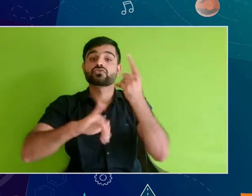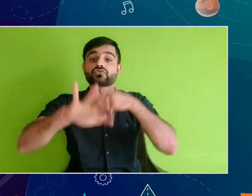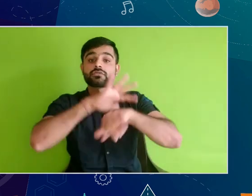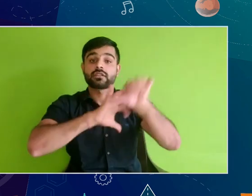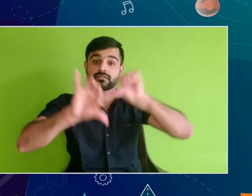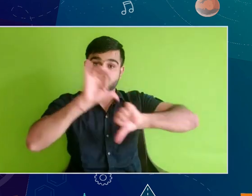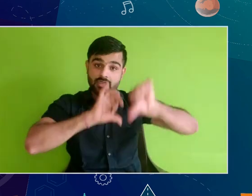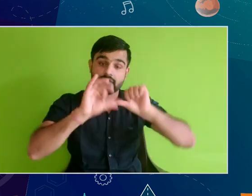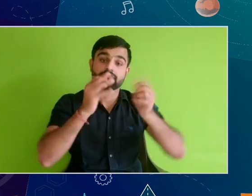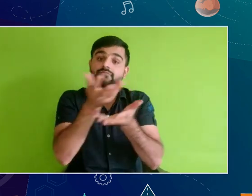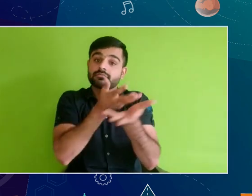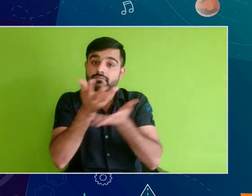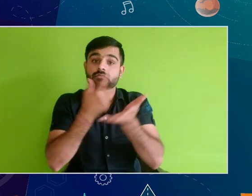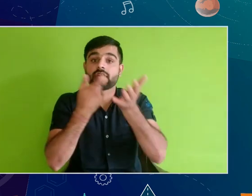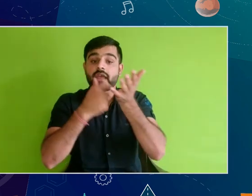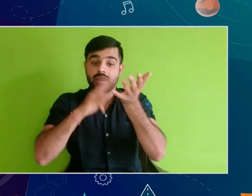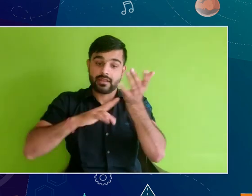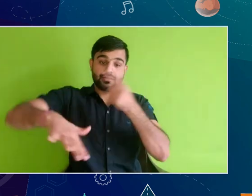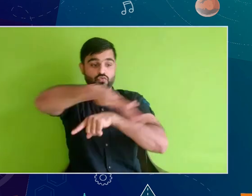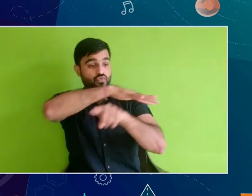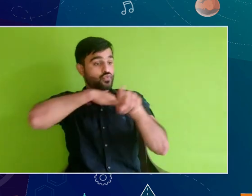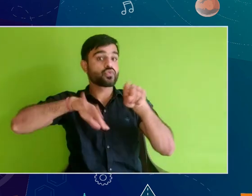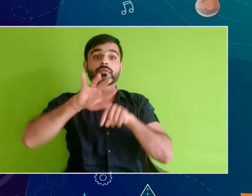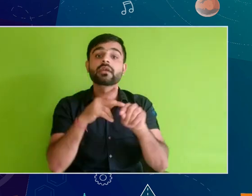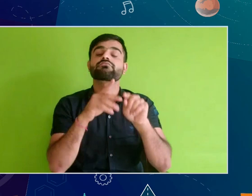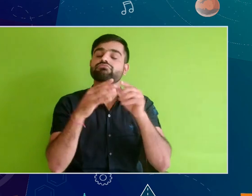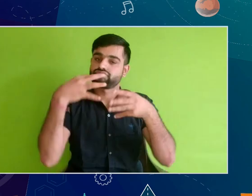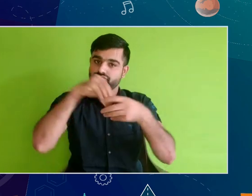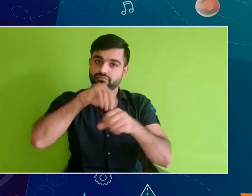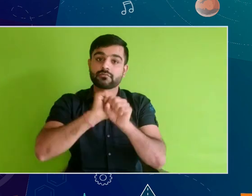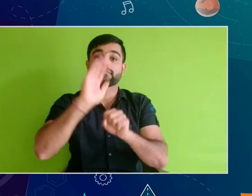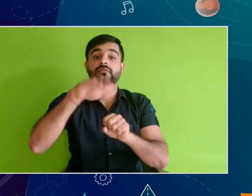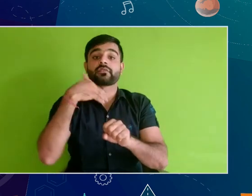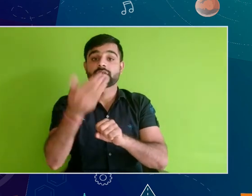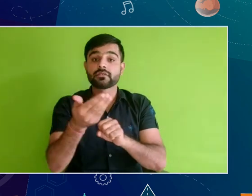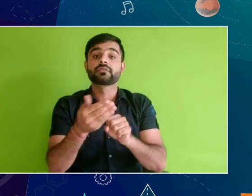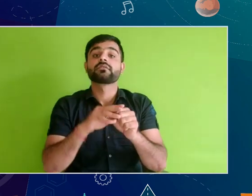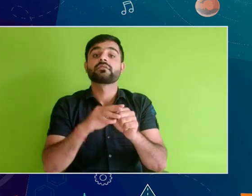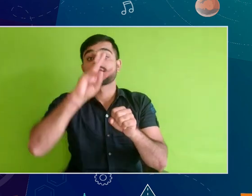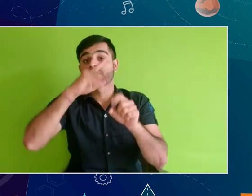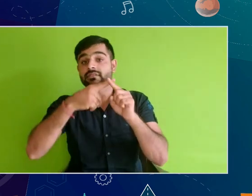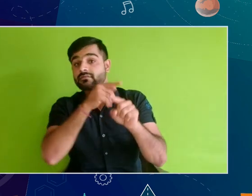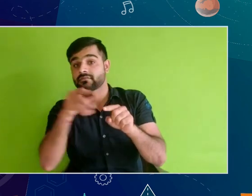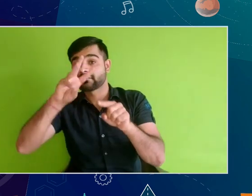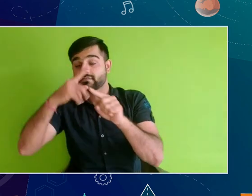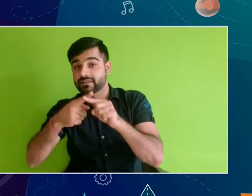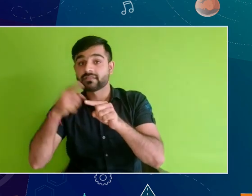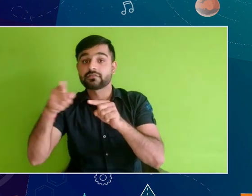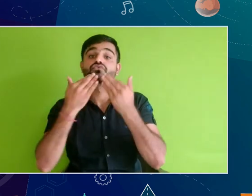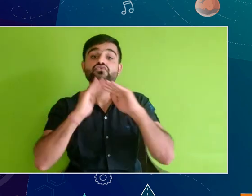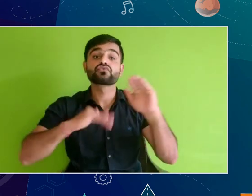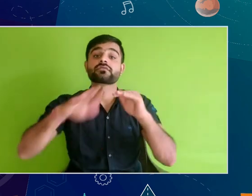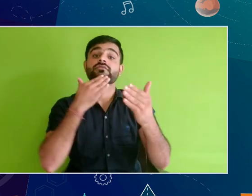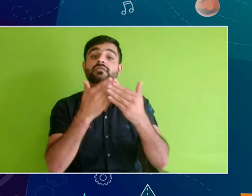our environment, which is so, you know, pigment. And then after, for by 3 to 3:30, science for class 8 student. There will be a great topic,